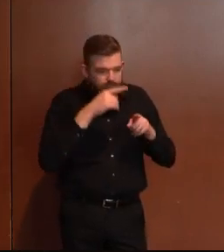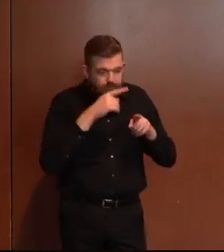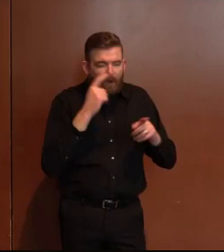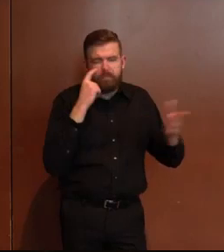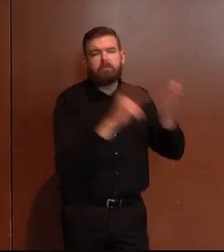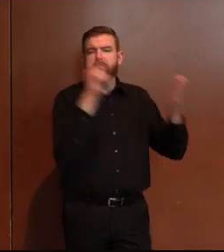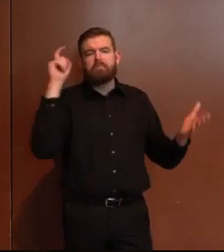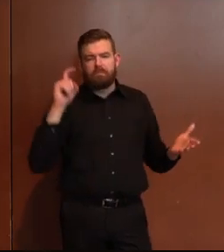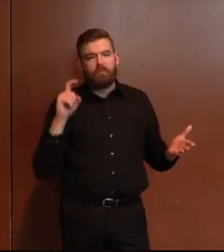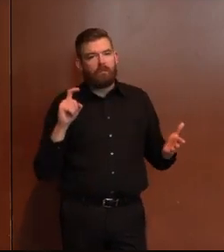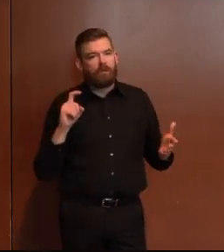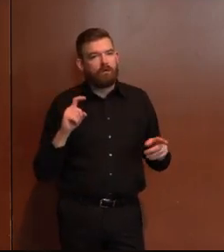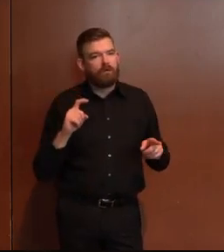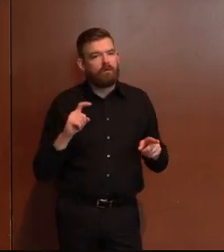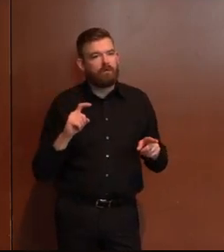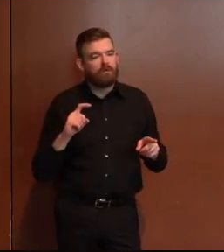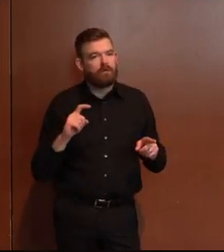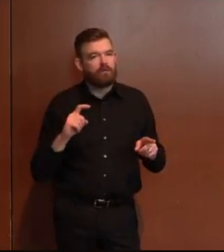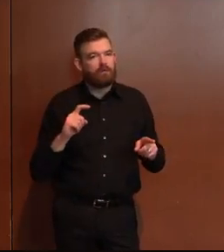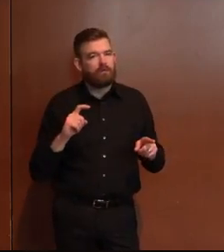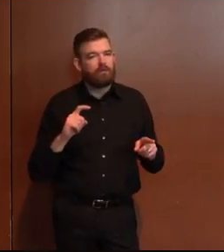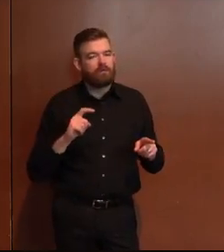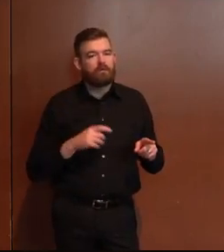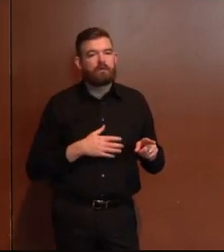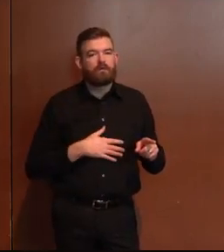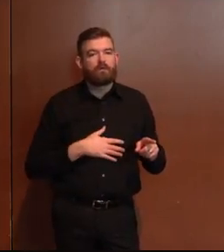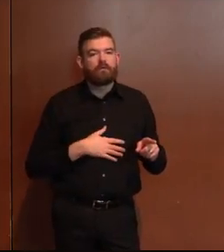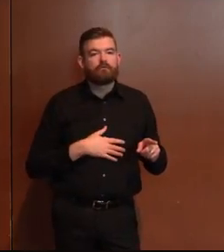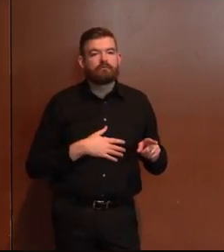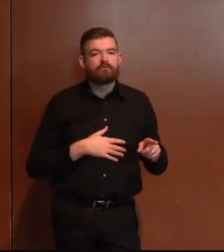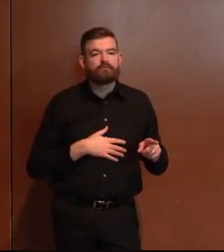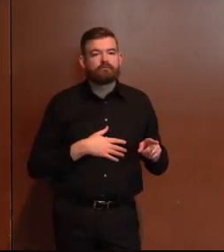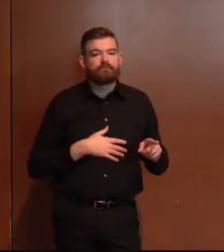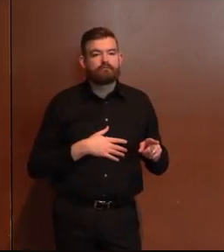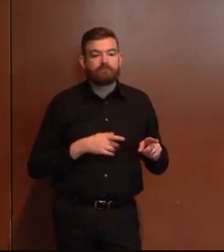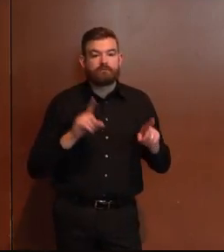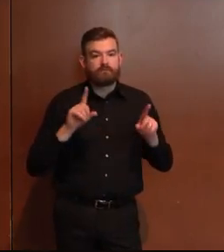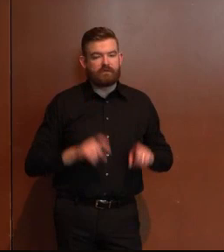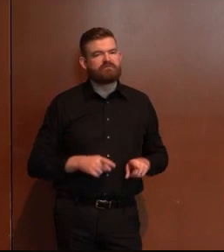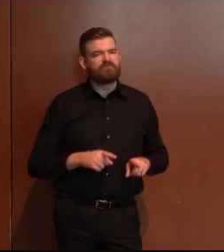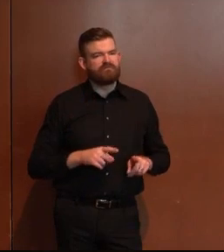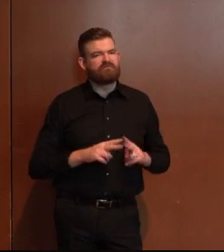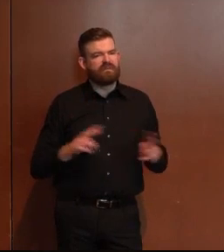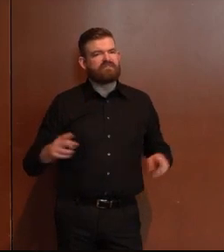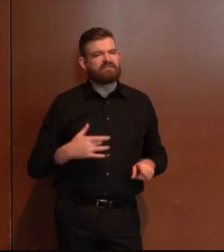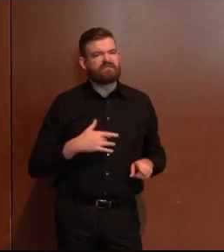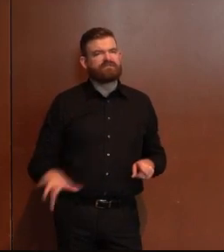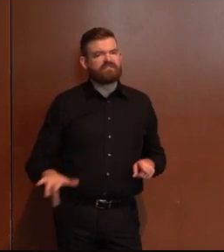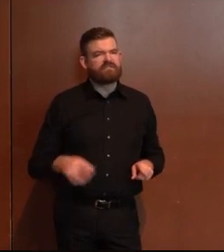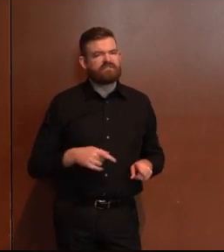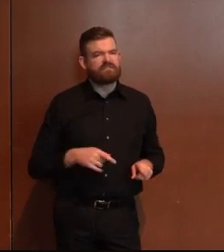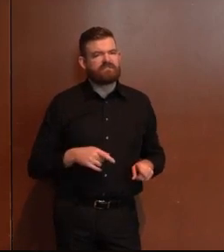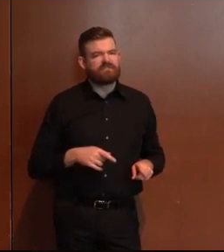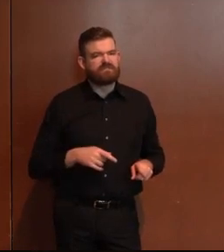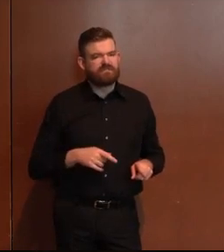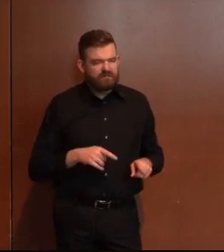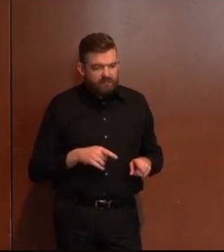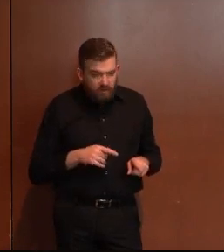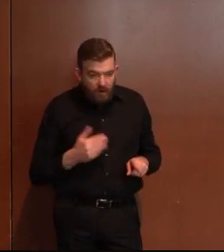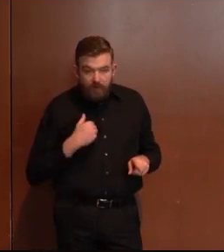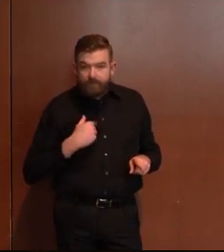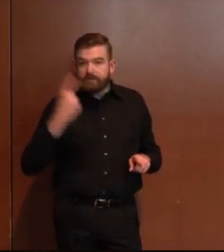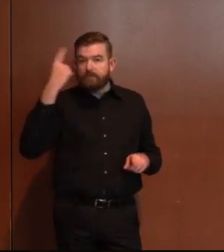And again, getting back to the issue of the sensitivity, the ability to pick up infection when it's there, it is considered to